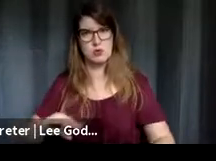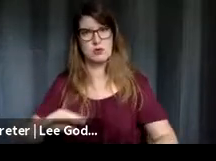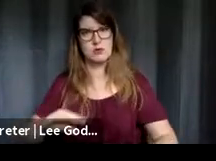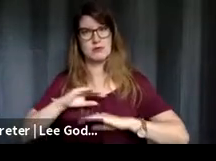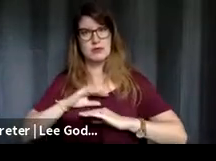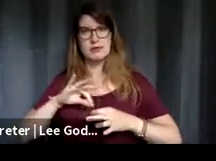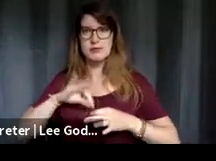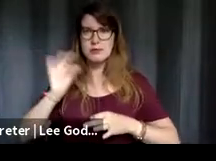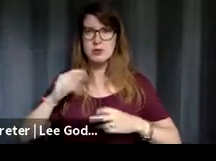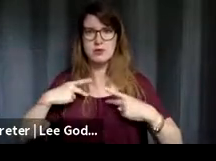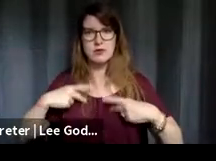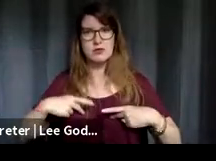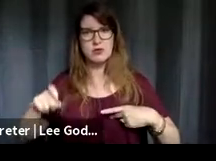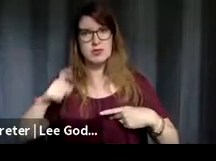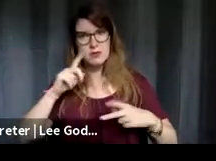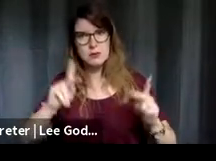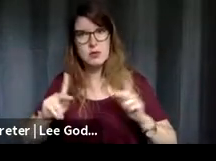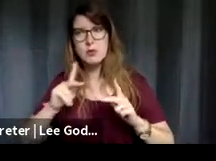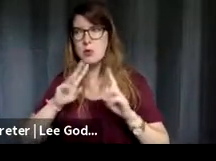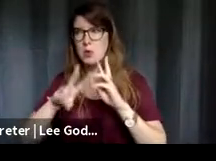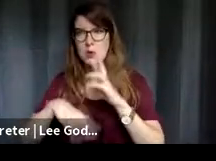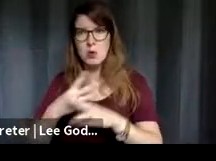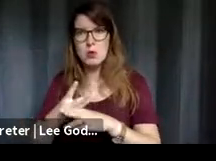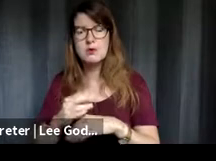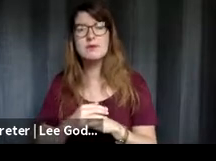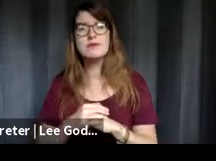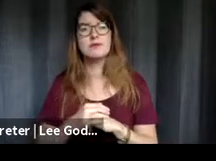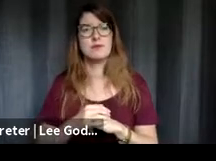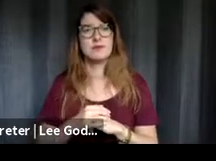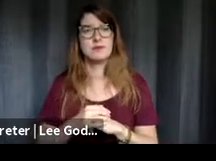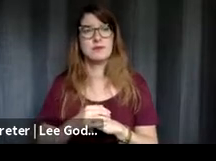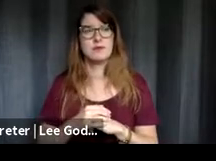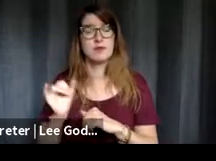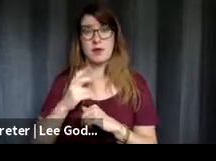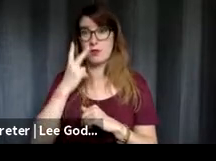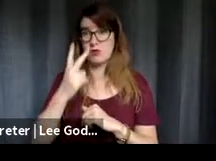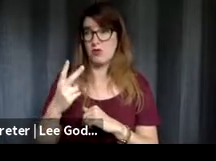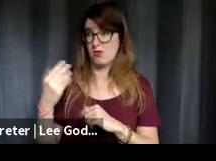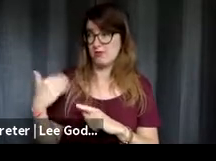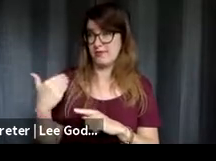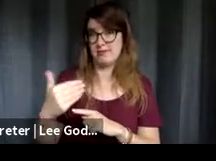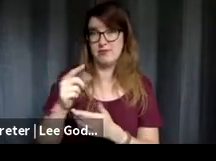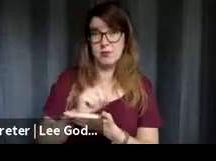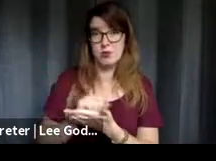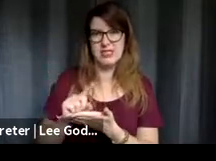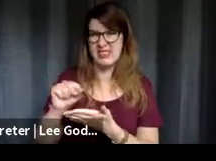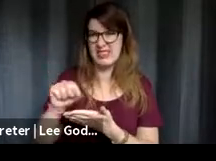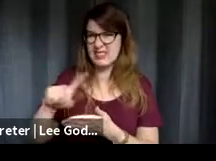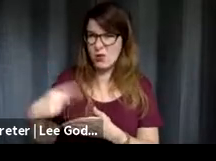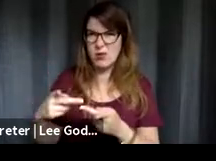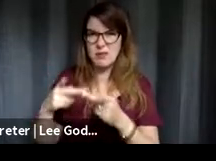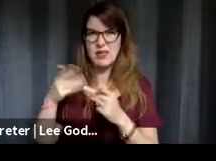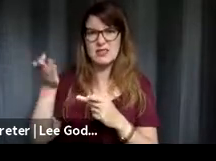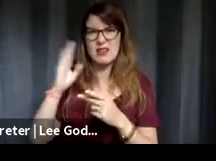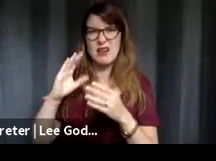and physical needs of people of the world. And as we saw in the last couple of weeks, this is the only place in Scripture God